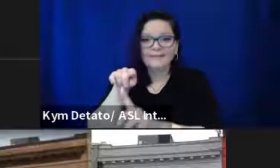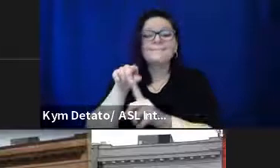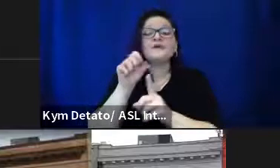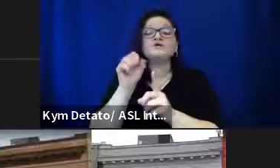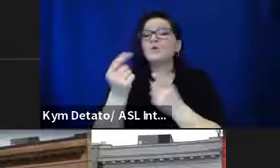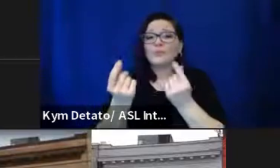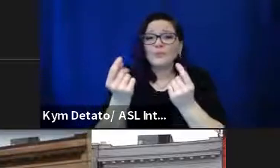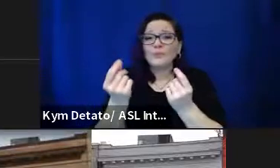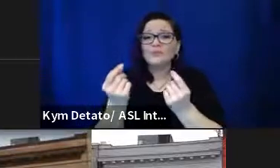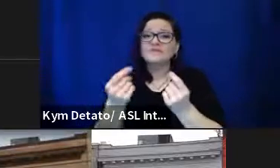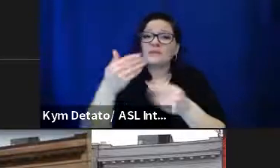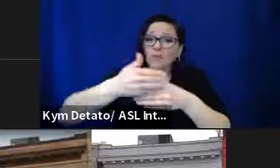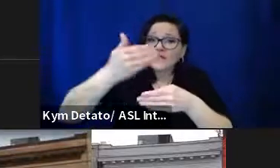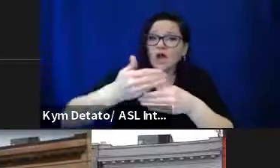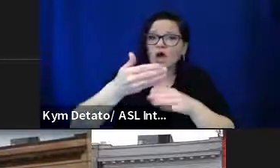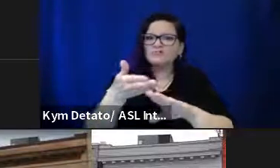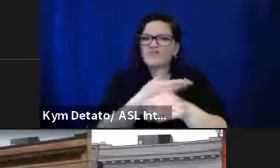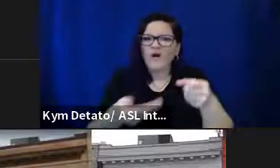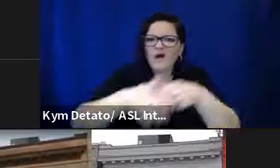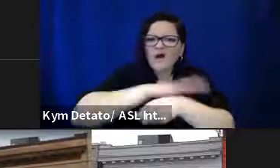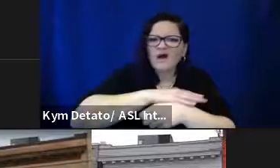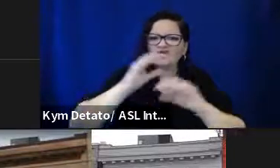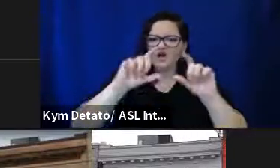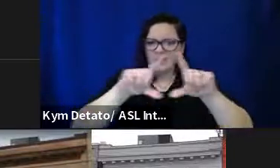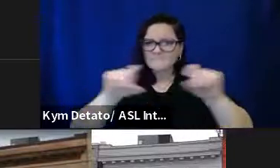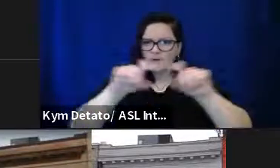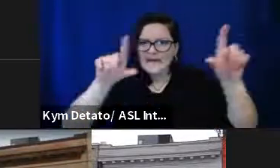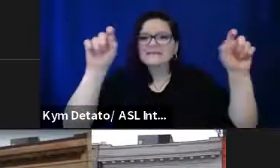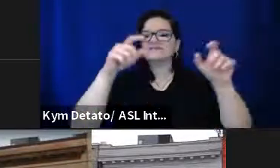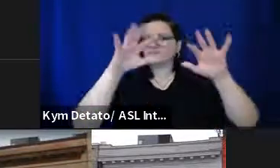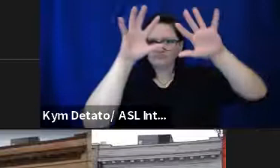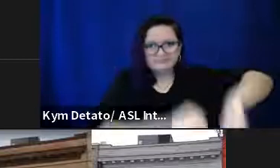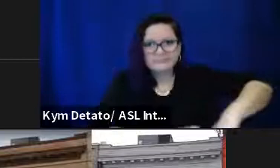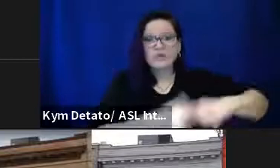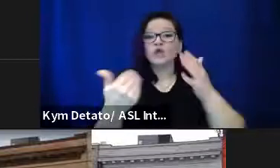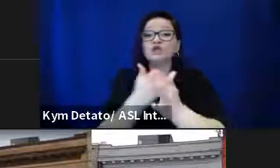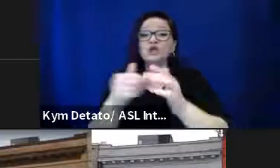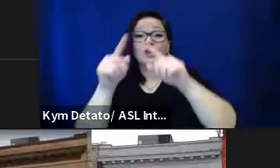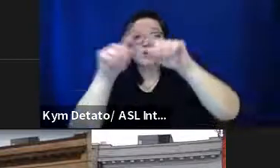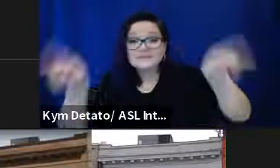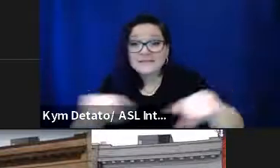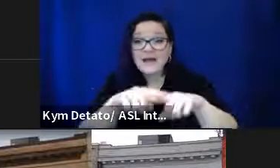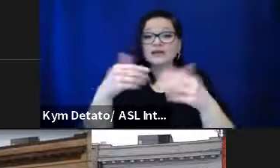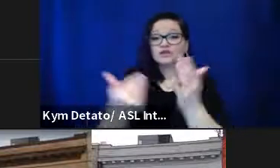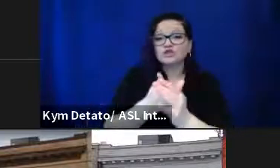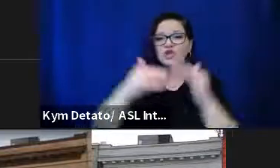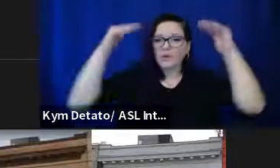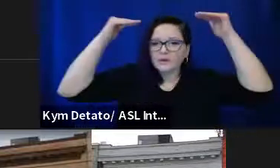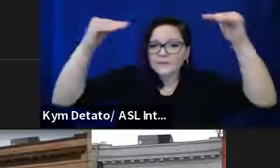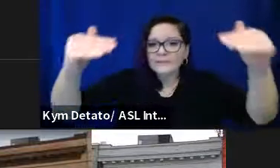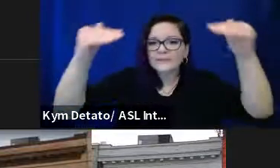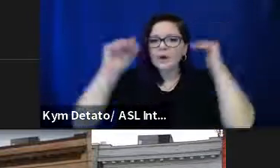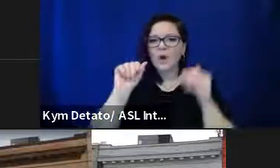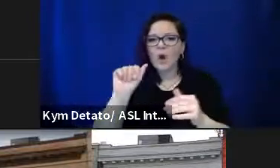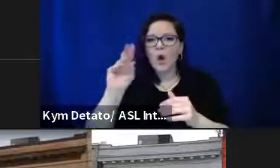removed some bricked up windows. They installed new awnings and lighting and signage to really give this building a whole new face.